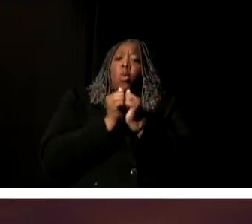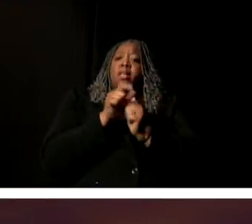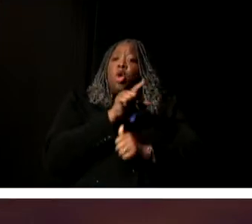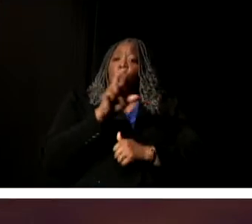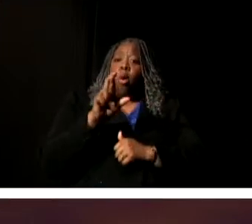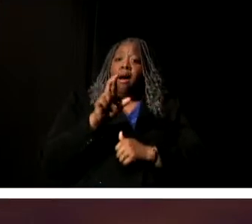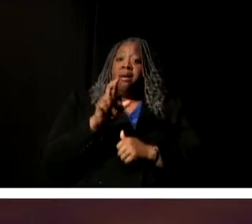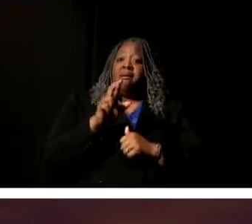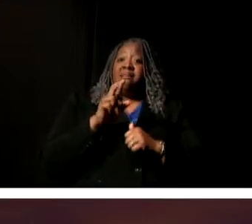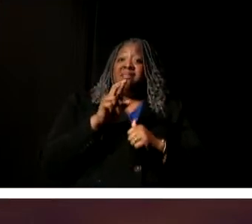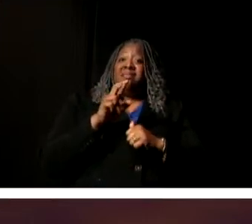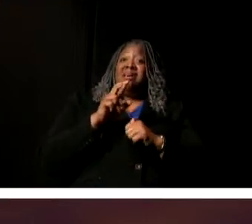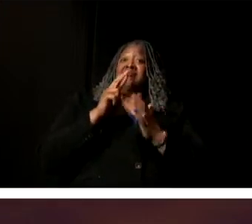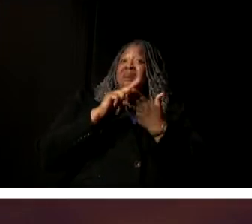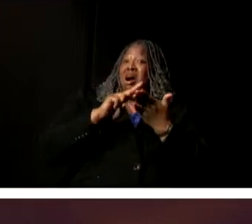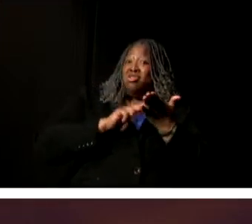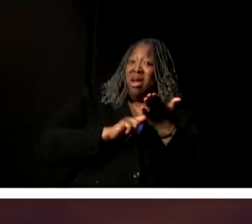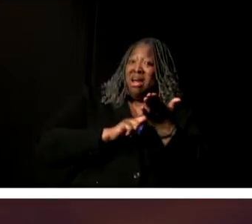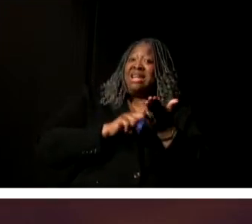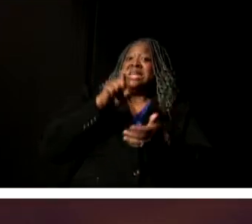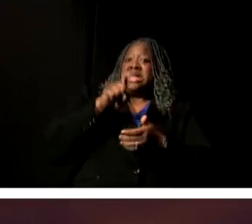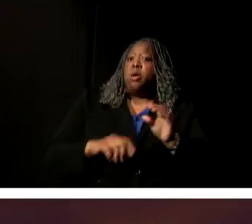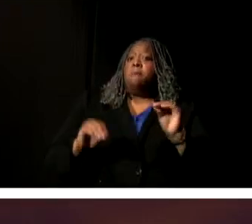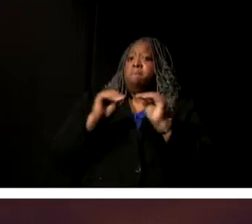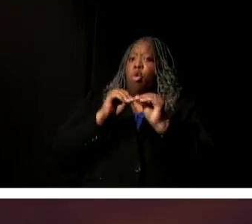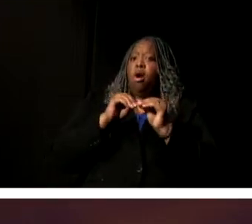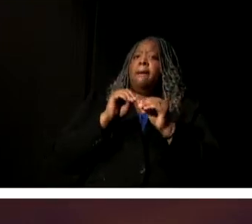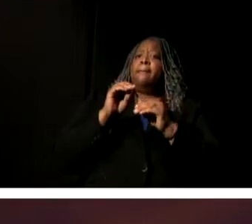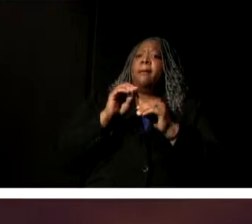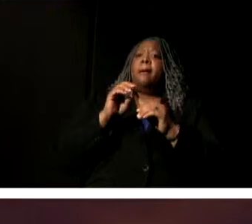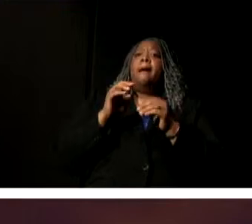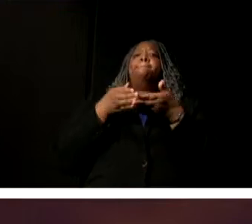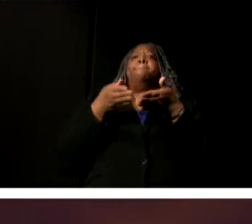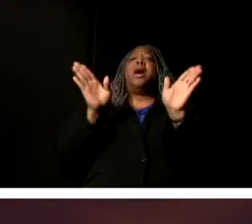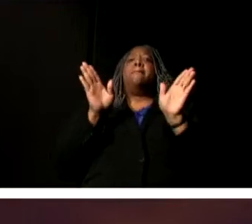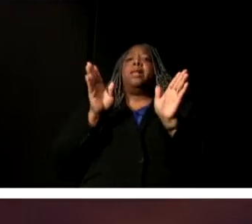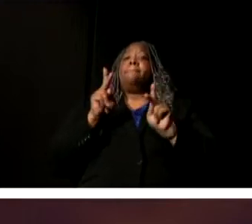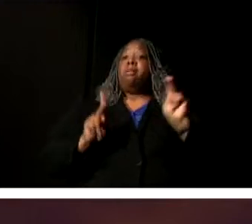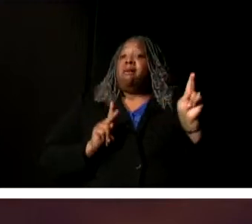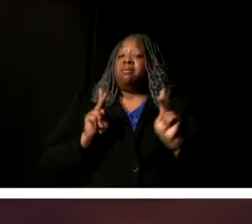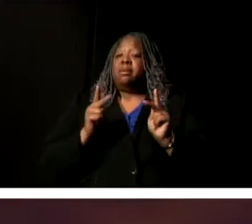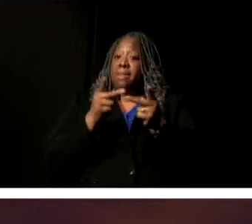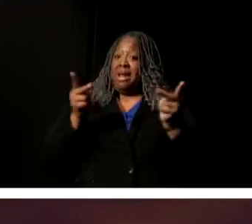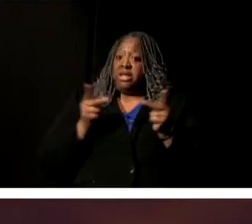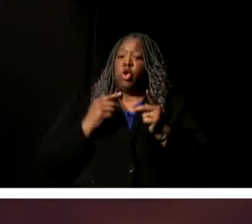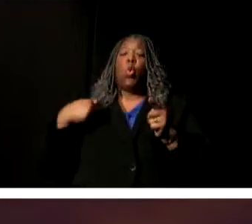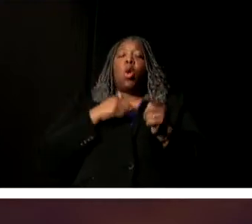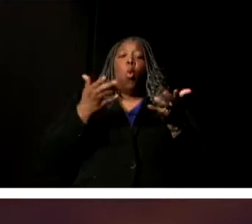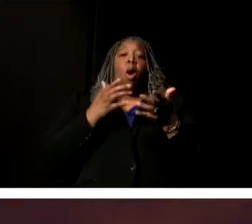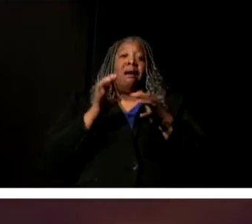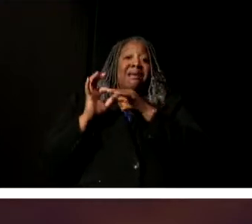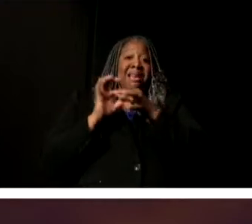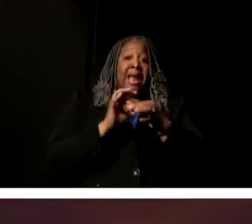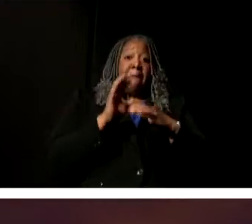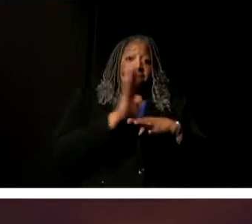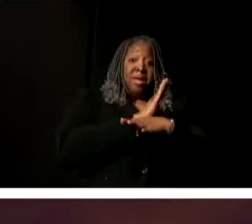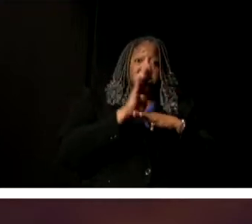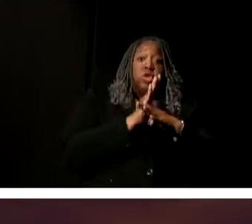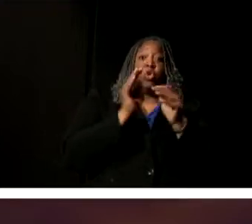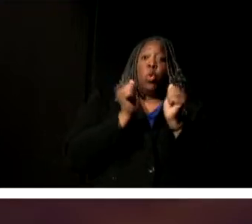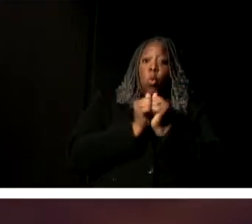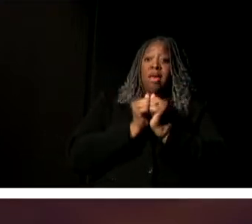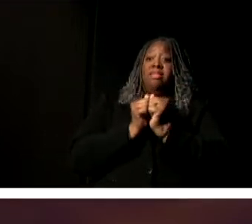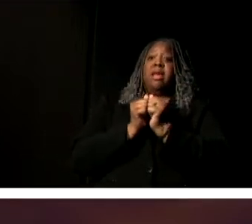that needs to have more within public entities. What does that mean? We want to connect our businesses with the suppliers that we have